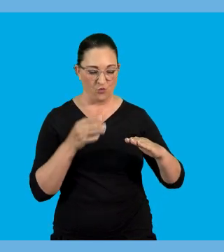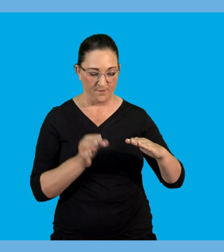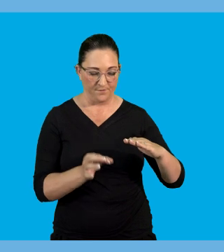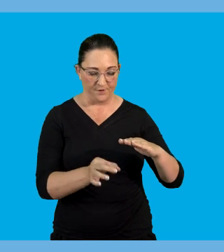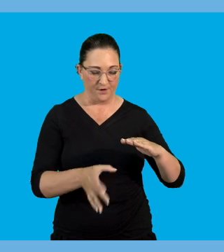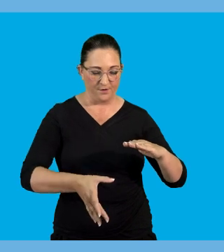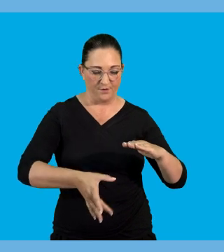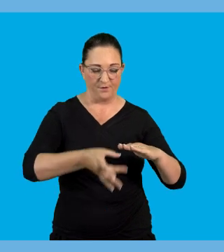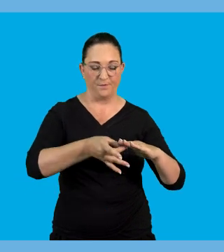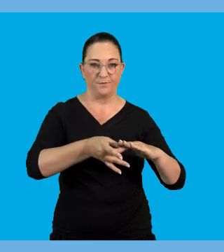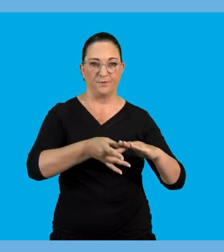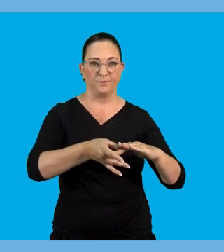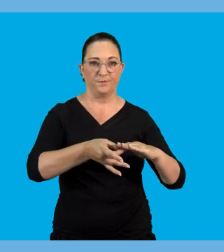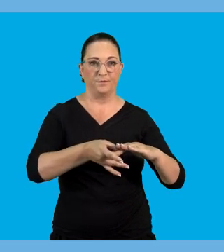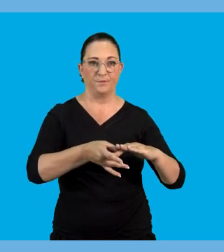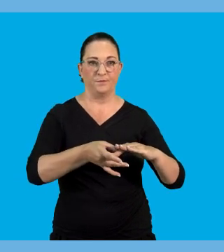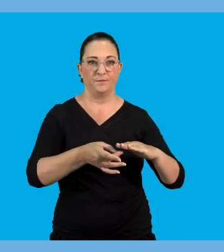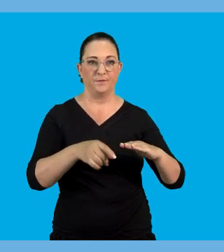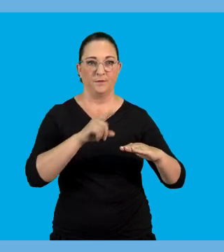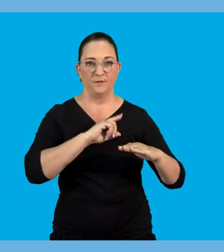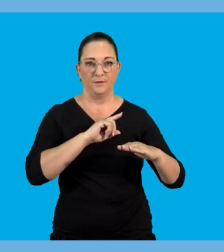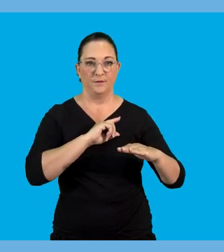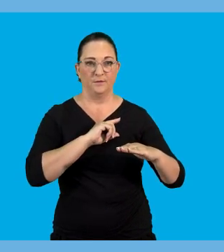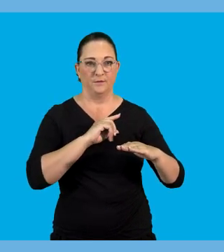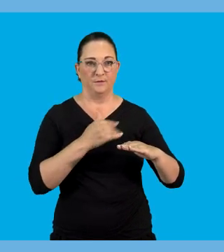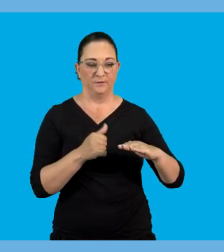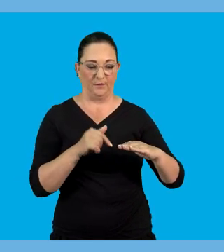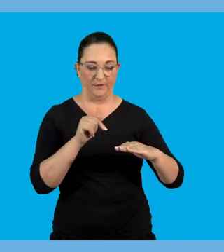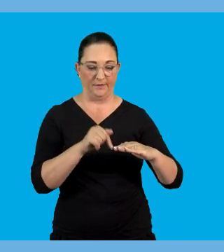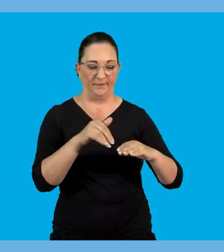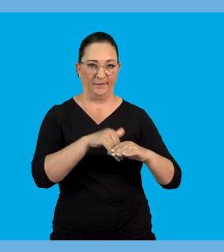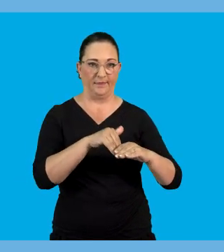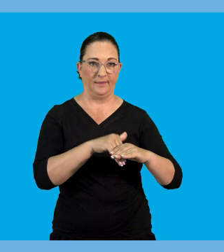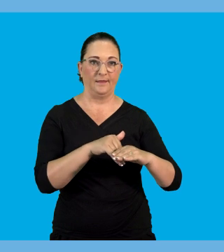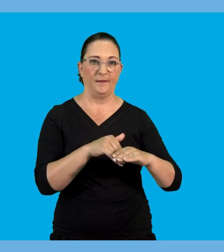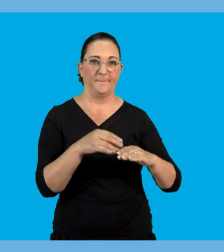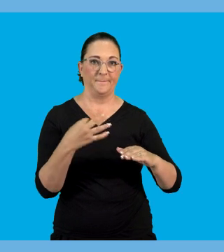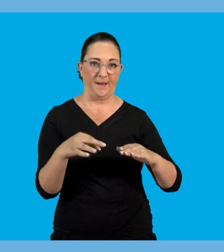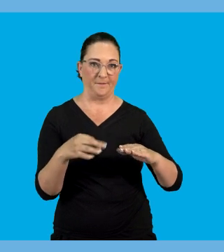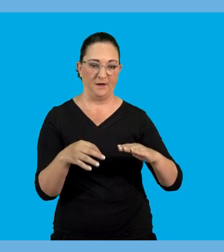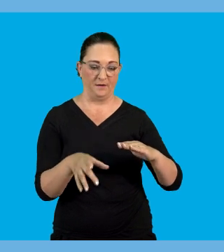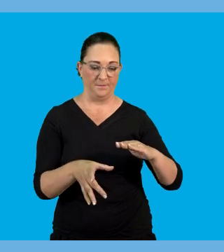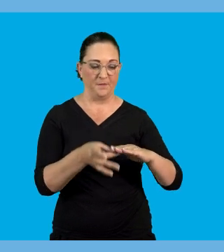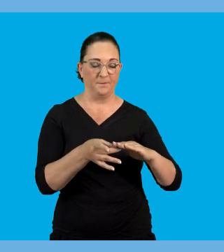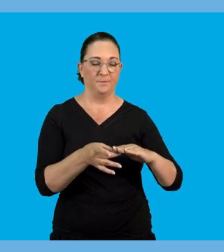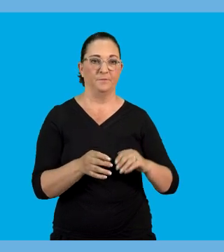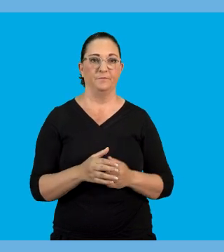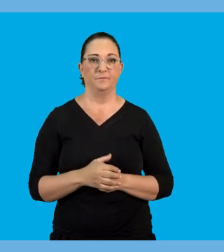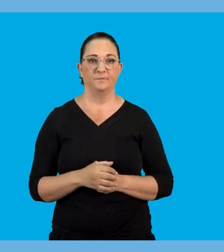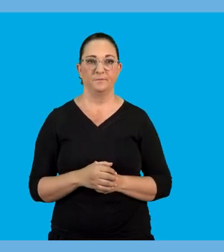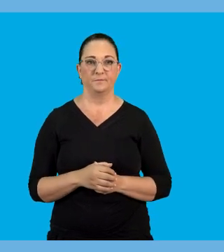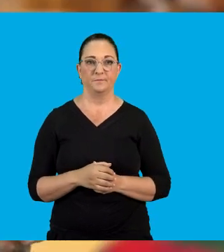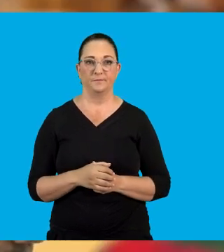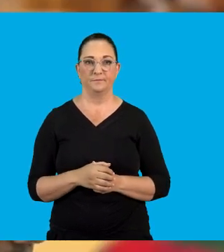scenario, those electrons are going to be pushed to the other edge of the piece of paper, but they will still be within the piece of a